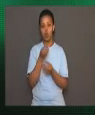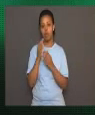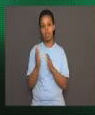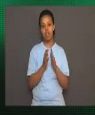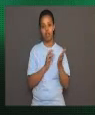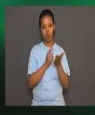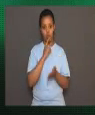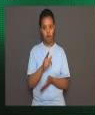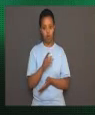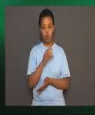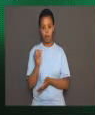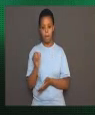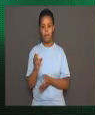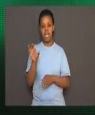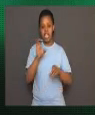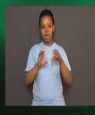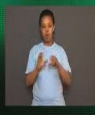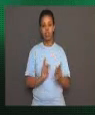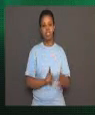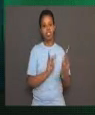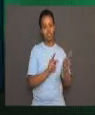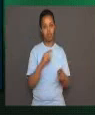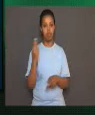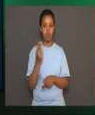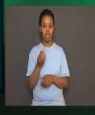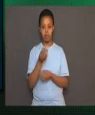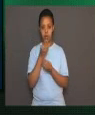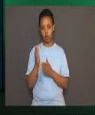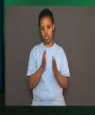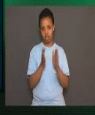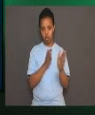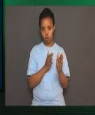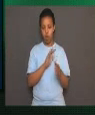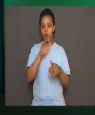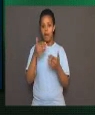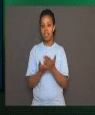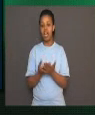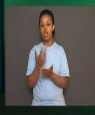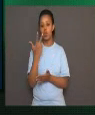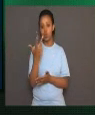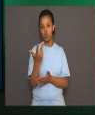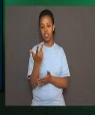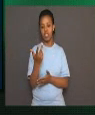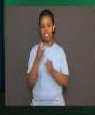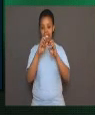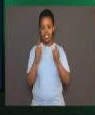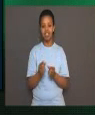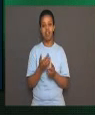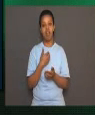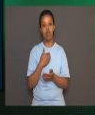and chemosynthesis. There are generally 3 shapes of